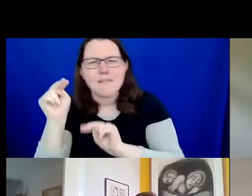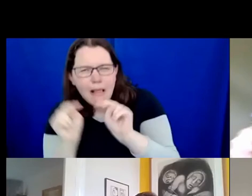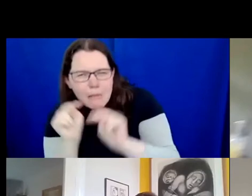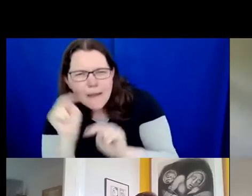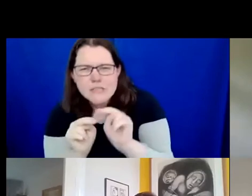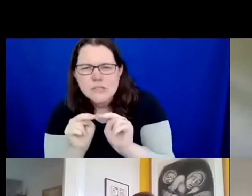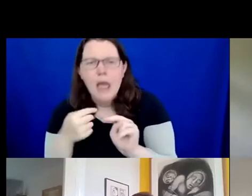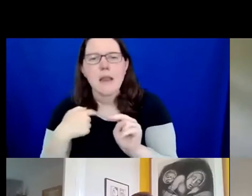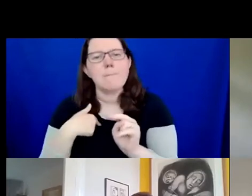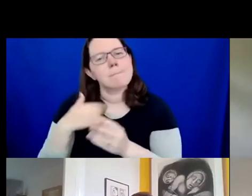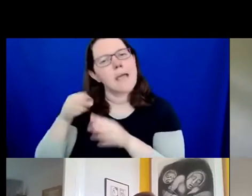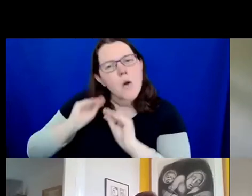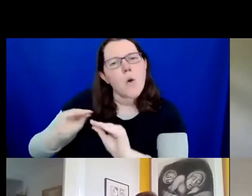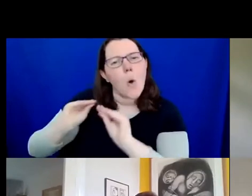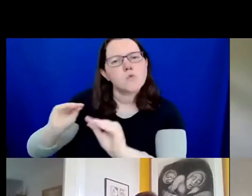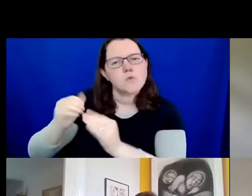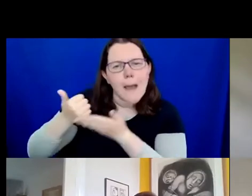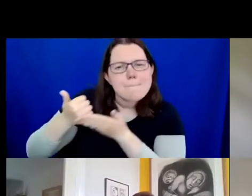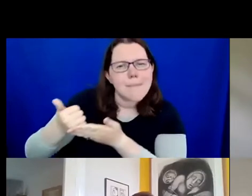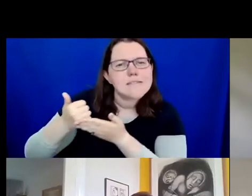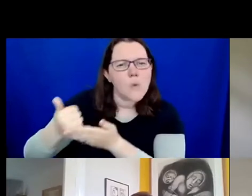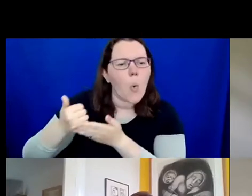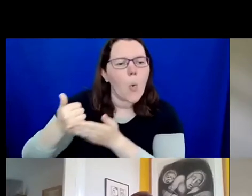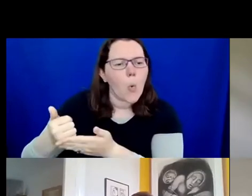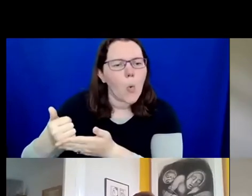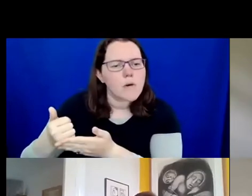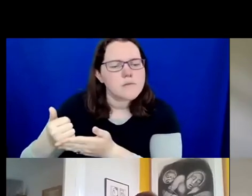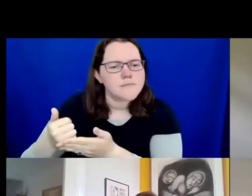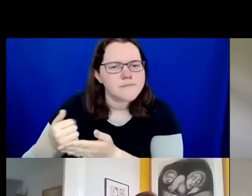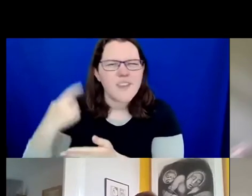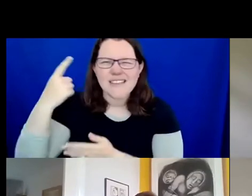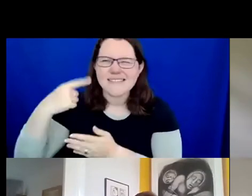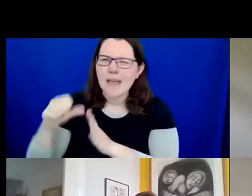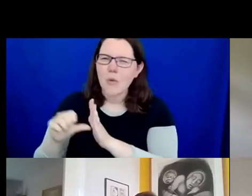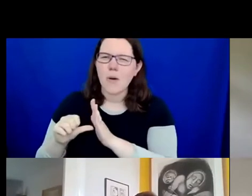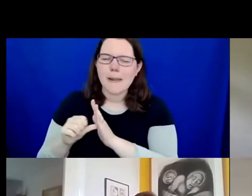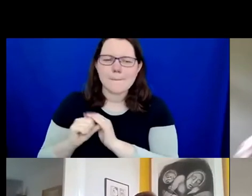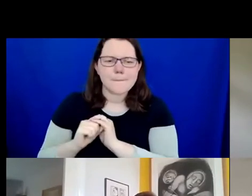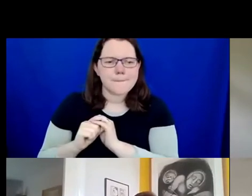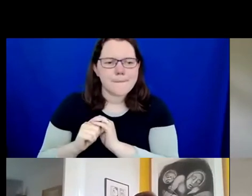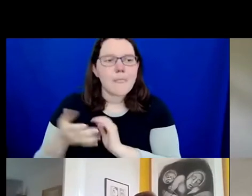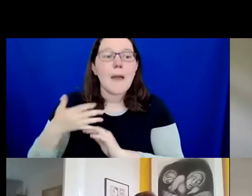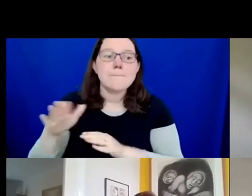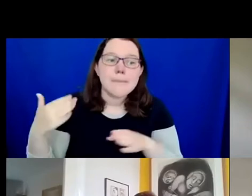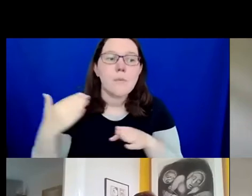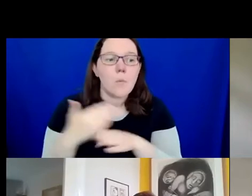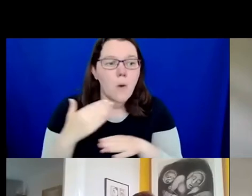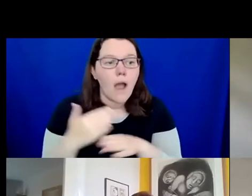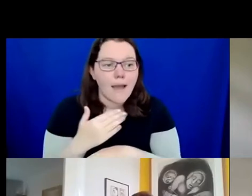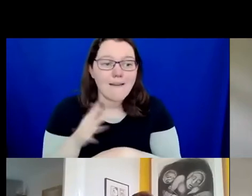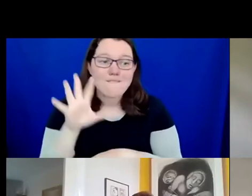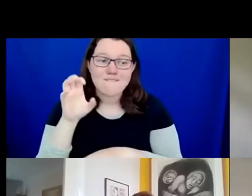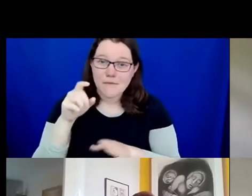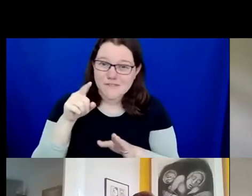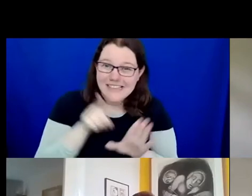mentoring. My career living and working in Northamptonshire for 15 years and I'm now based